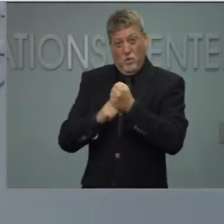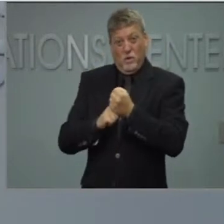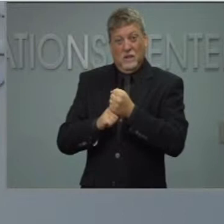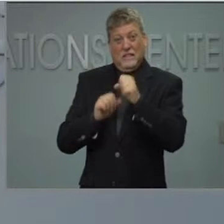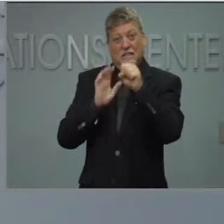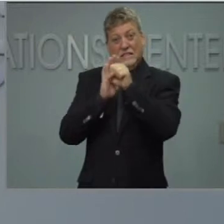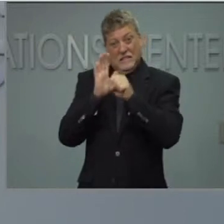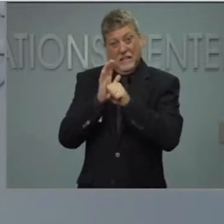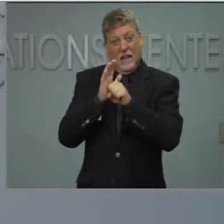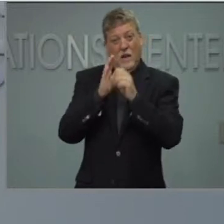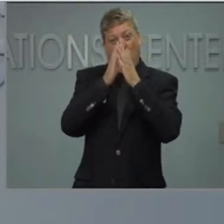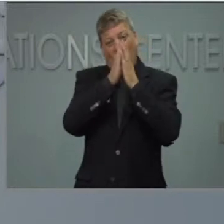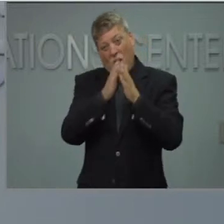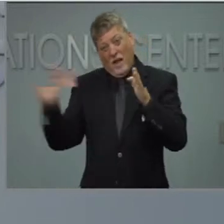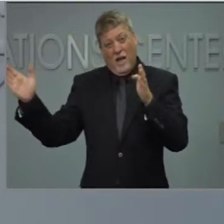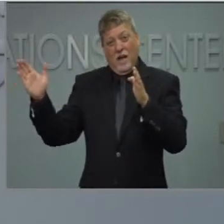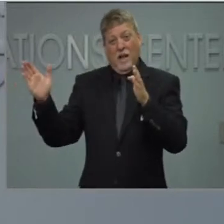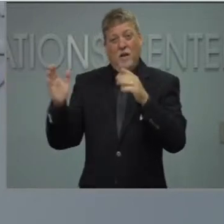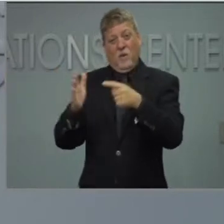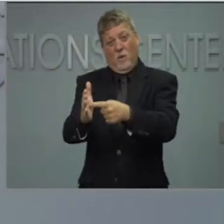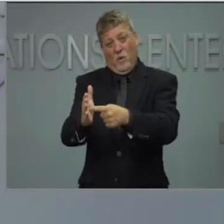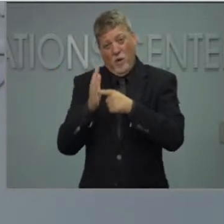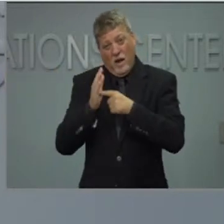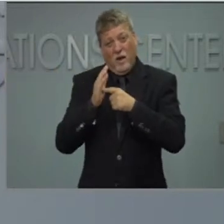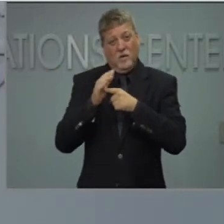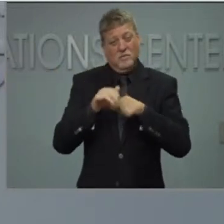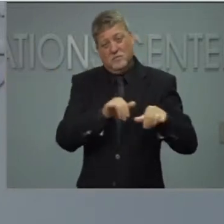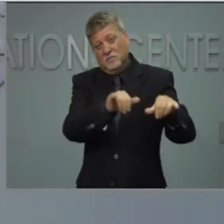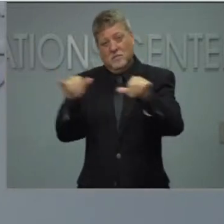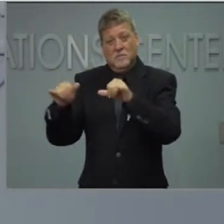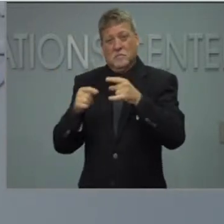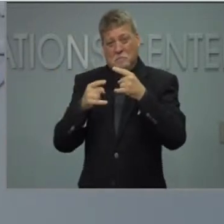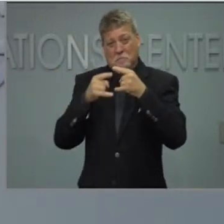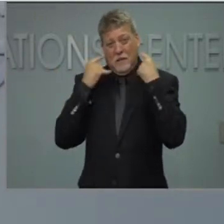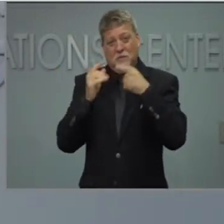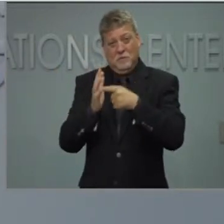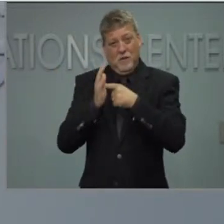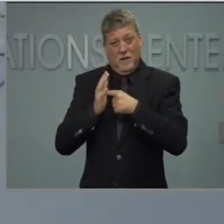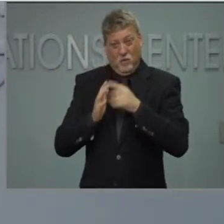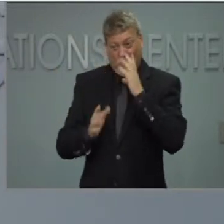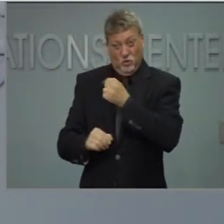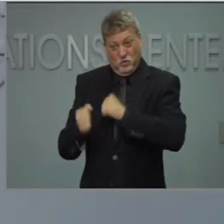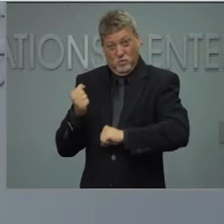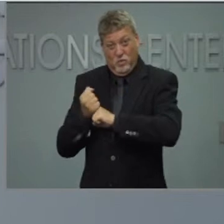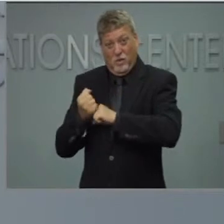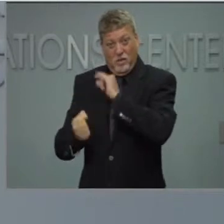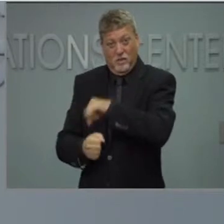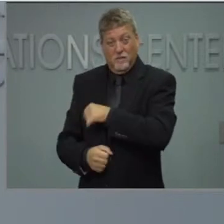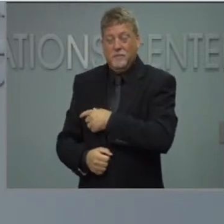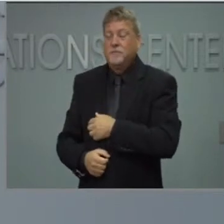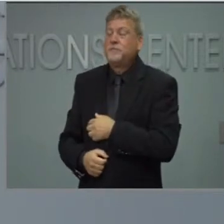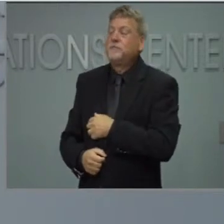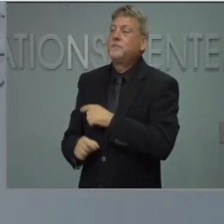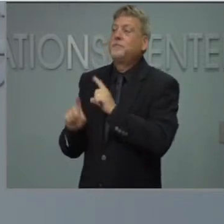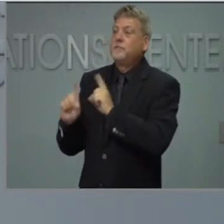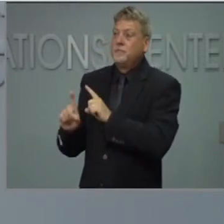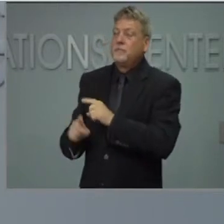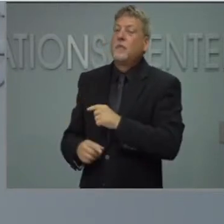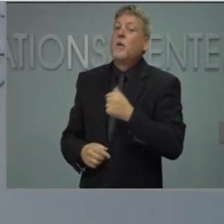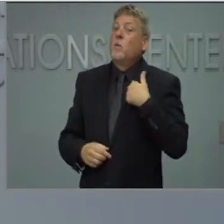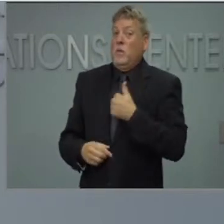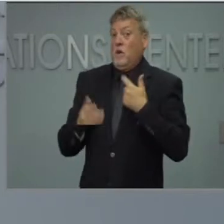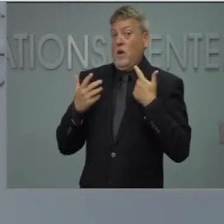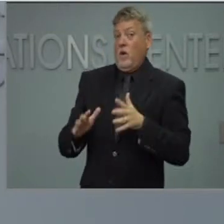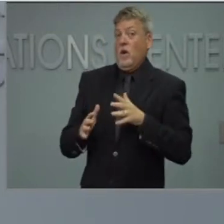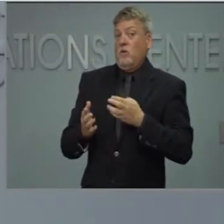mandate? So we are already, as I mentioned earlier, recommending that everyone, regardless of vaccination status, wear a